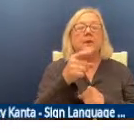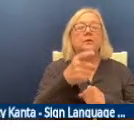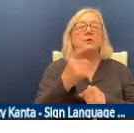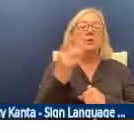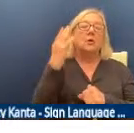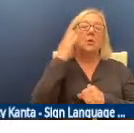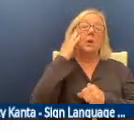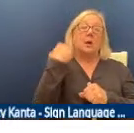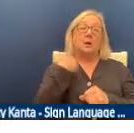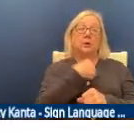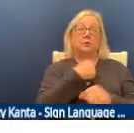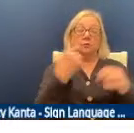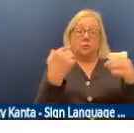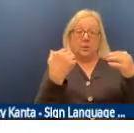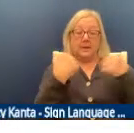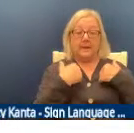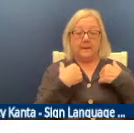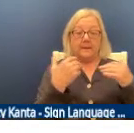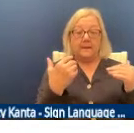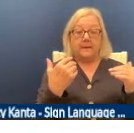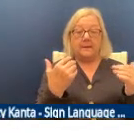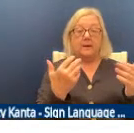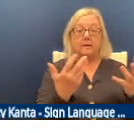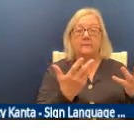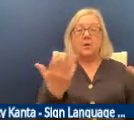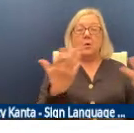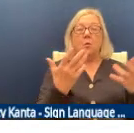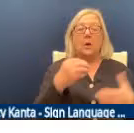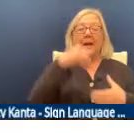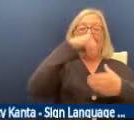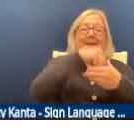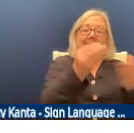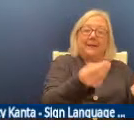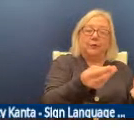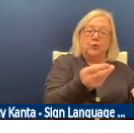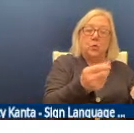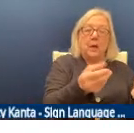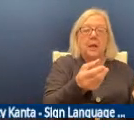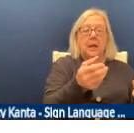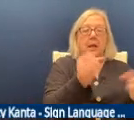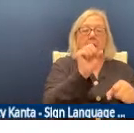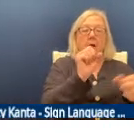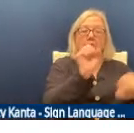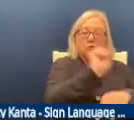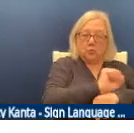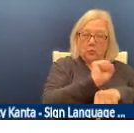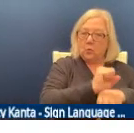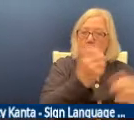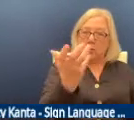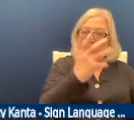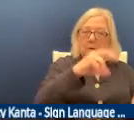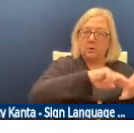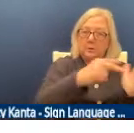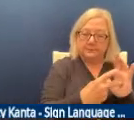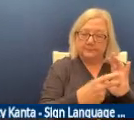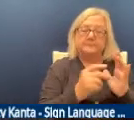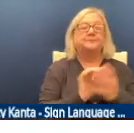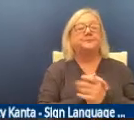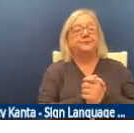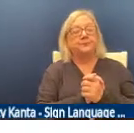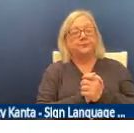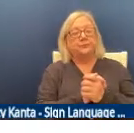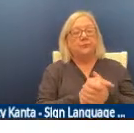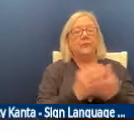have of what in-ground work means in trying to improve the ground